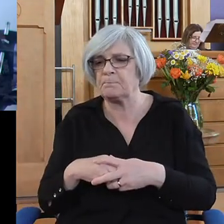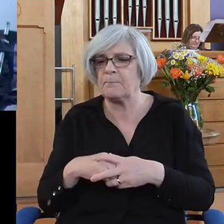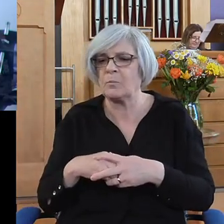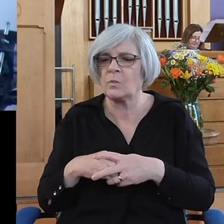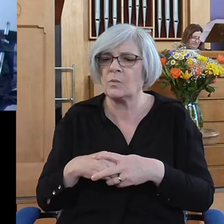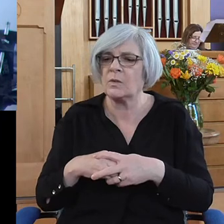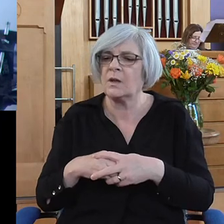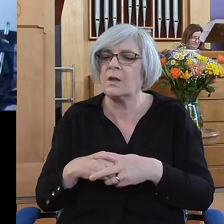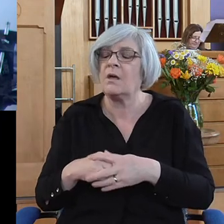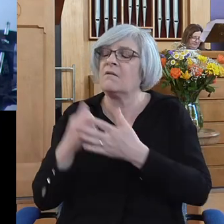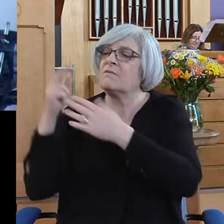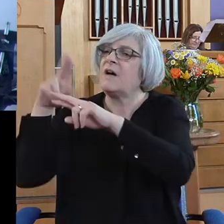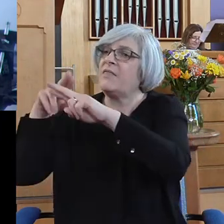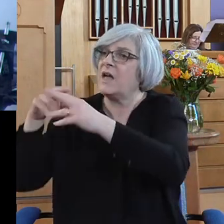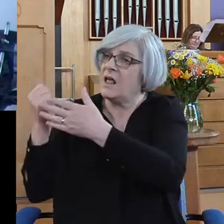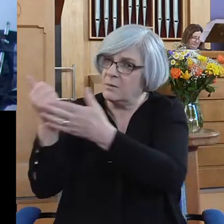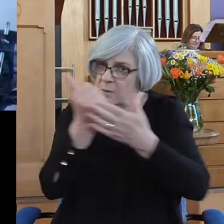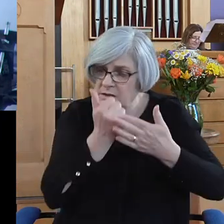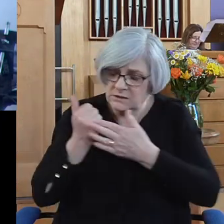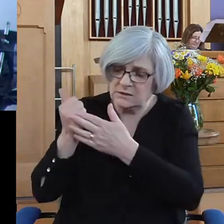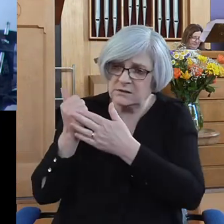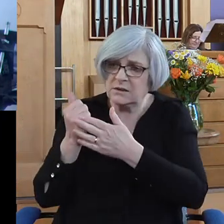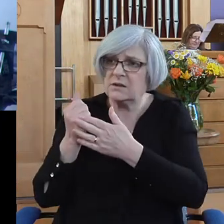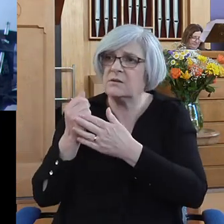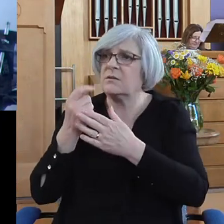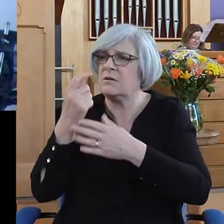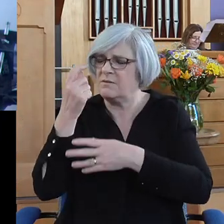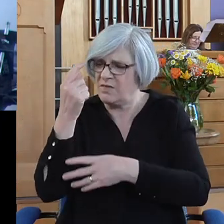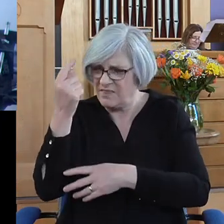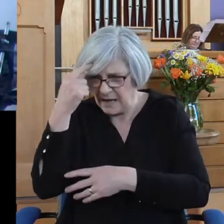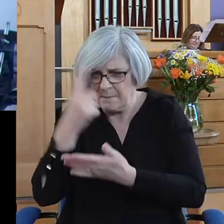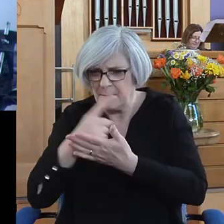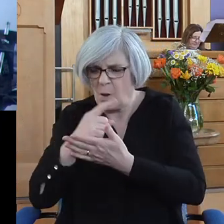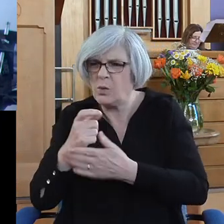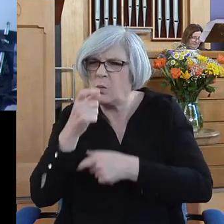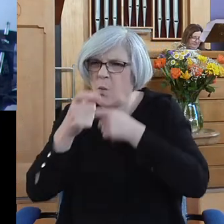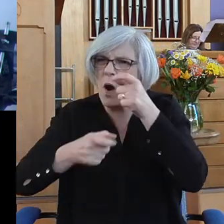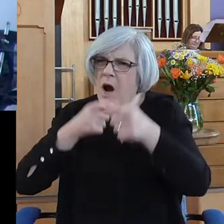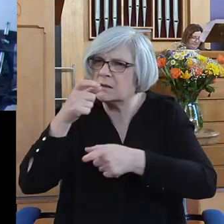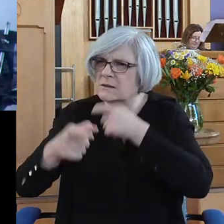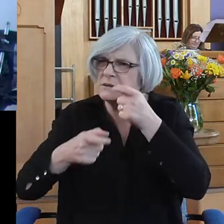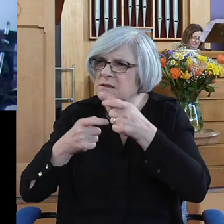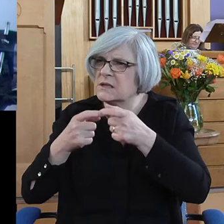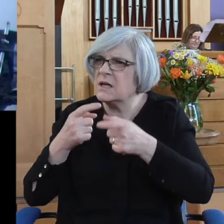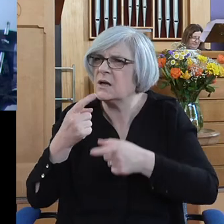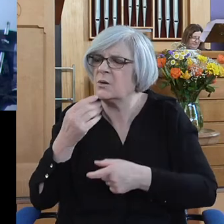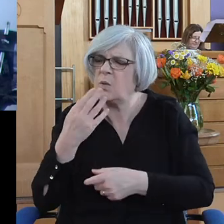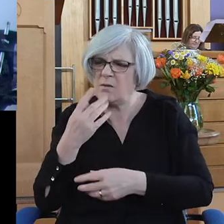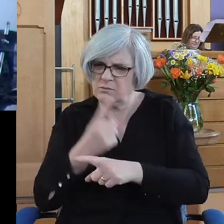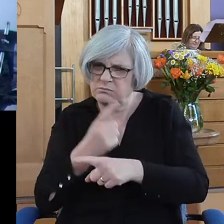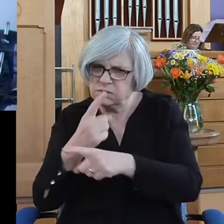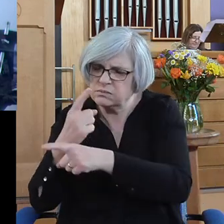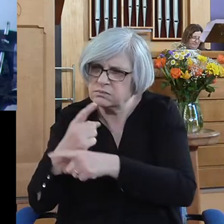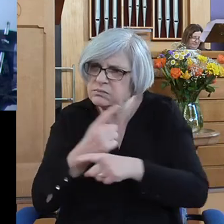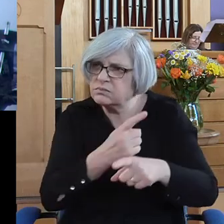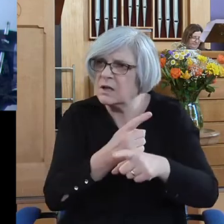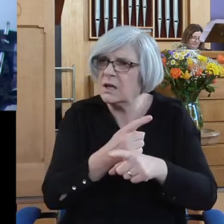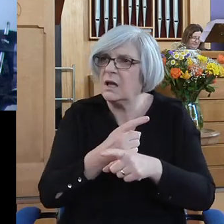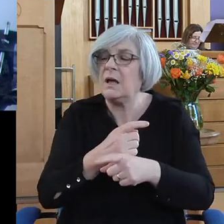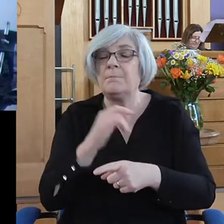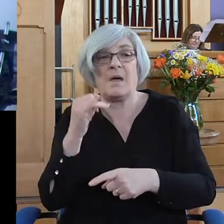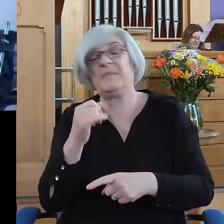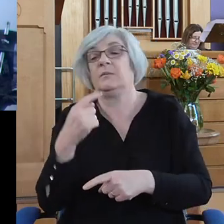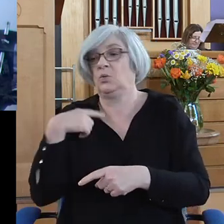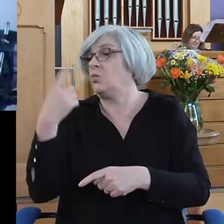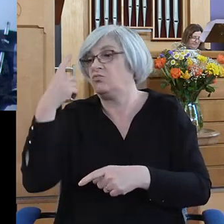Father, help us to be mindful of the words we use when speaking to others. We may not always remember the things we say to others,